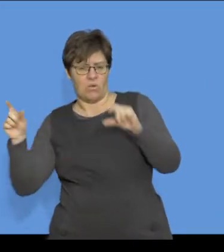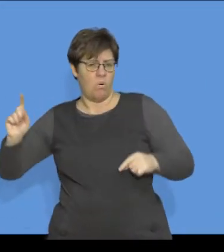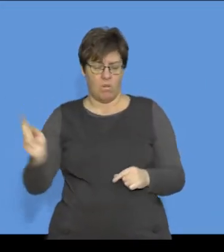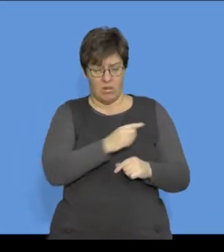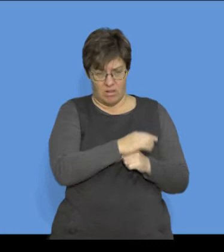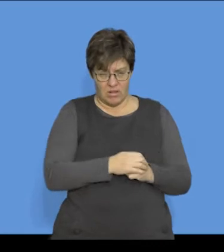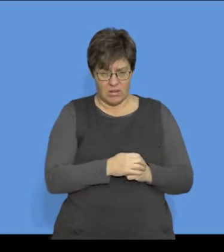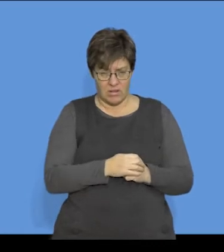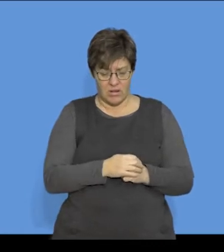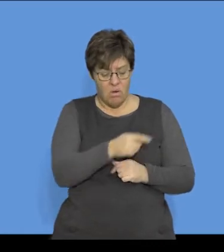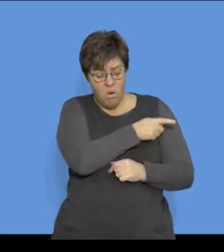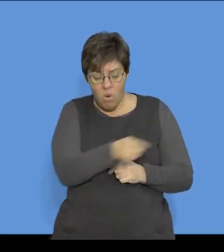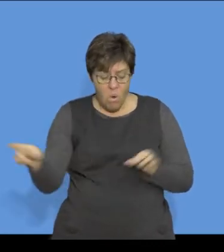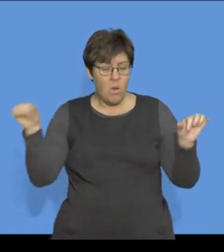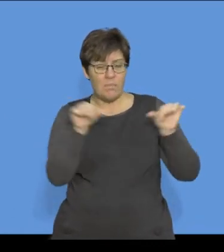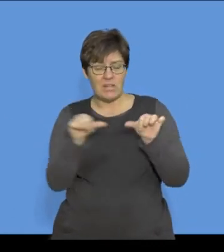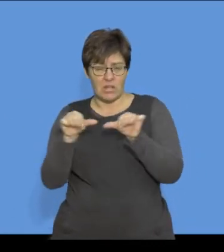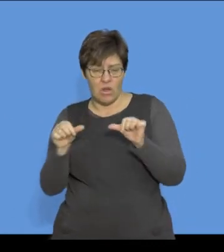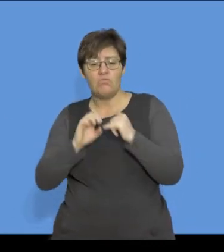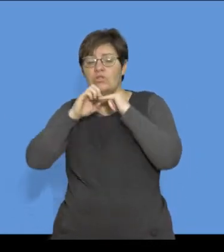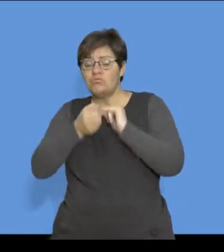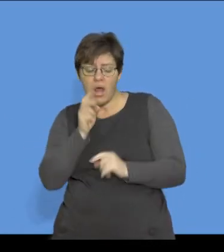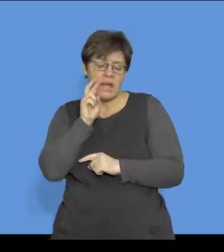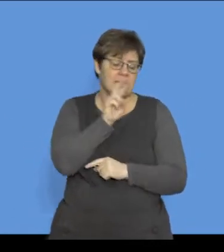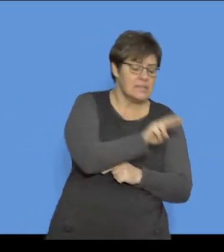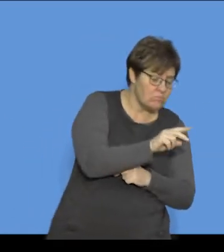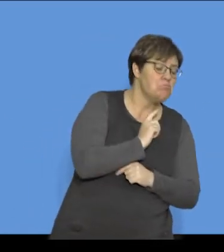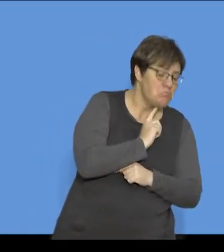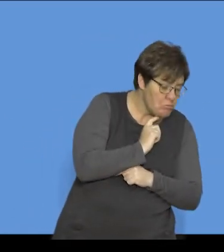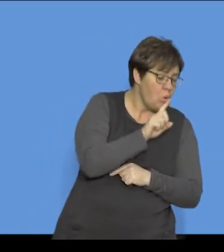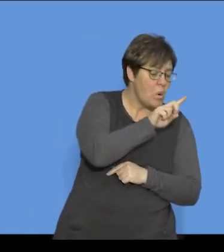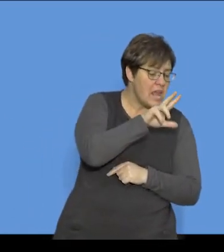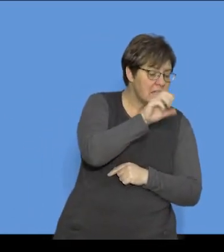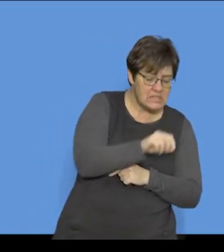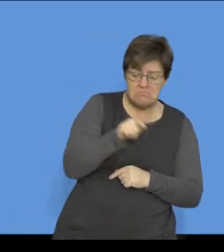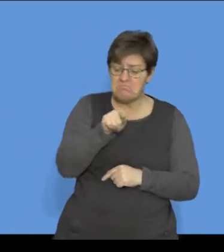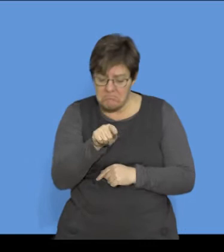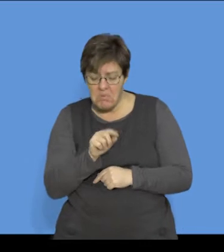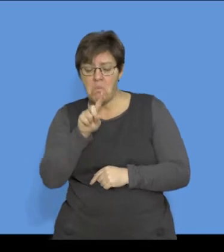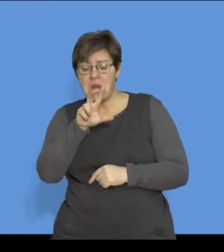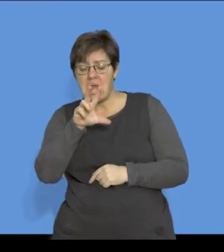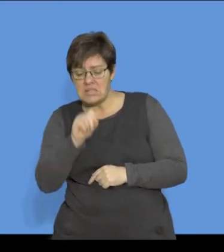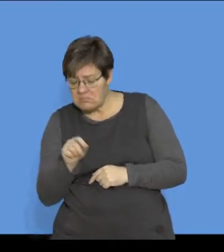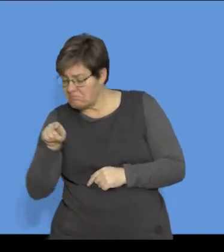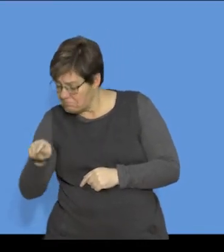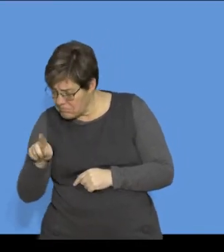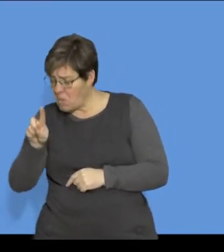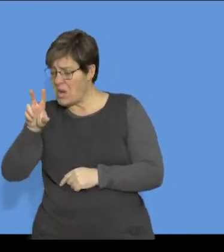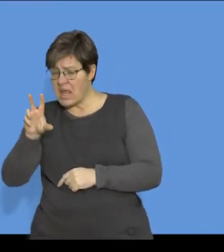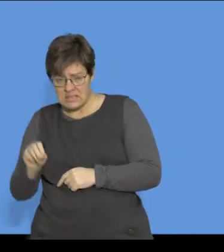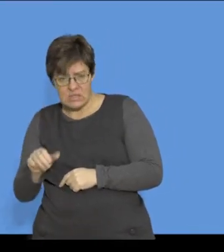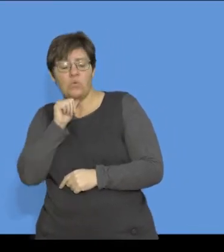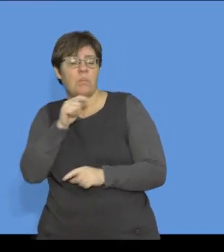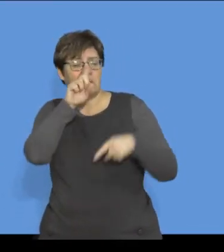measuring those angles will be us trying to see whether this statement will always be true with